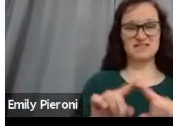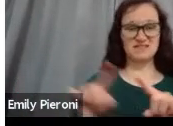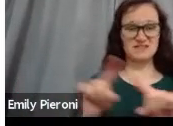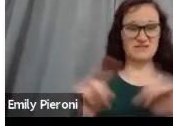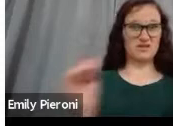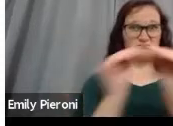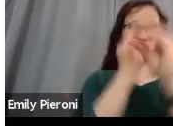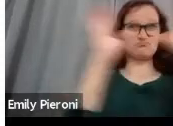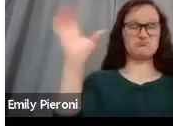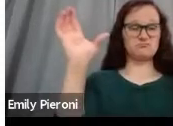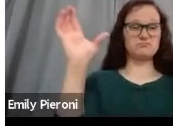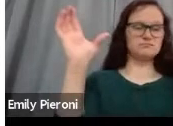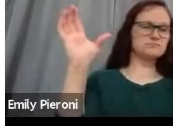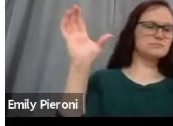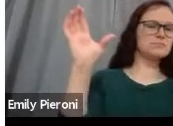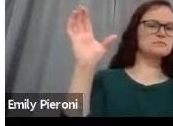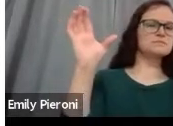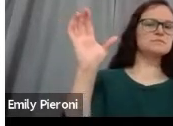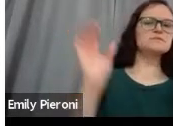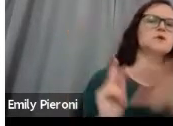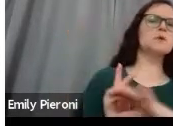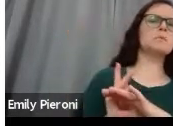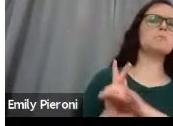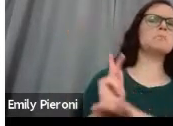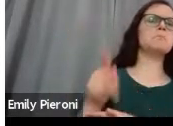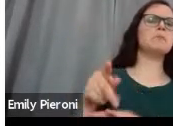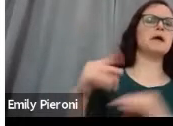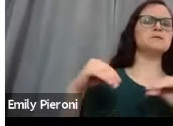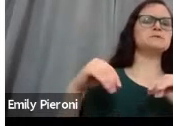of woody perennial plantings also around the farm.